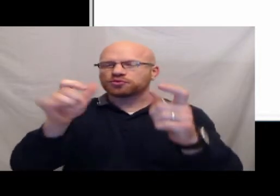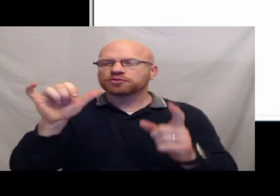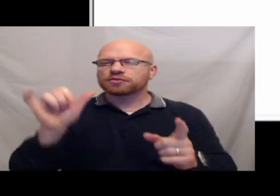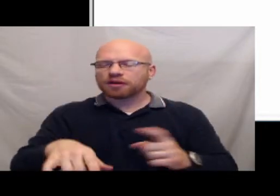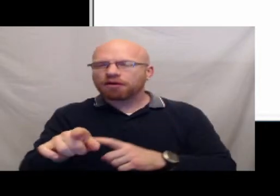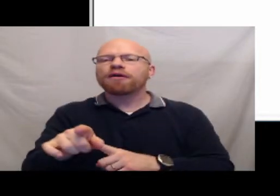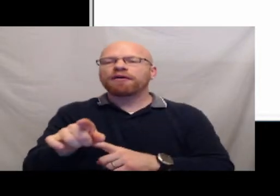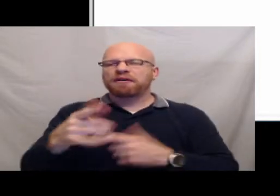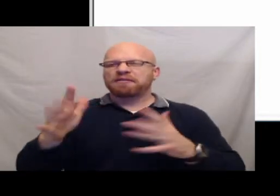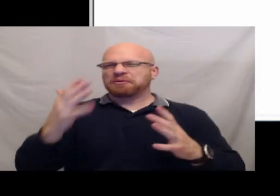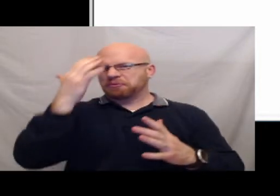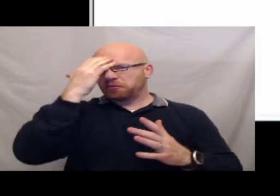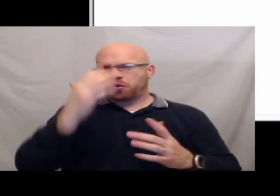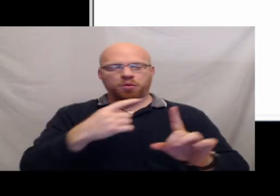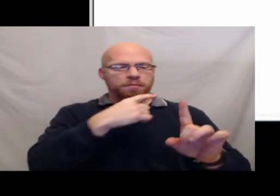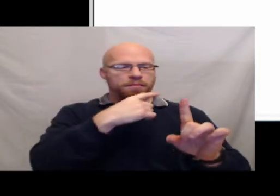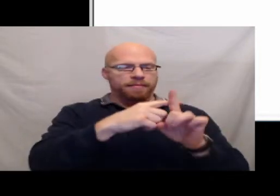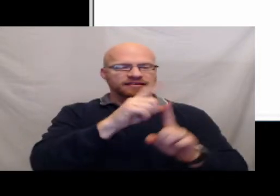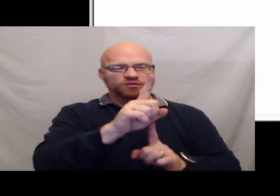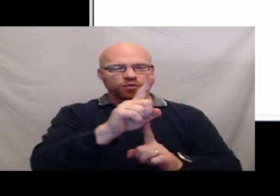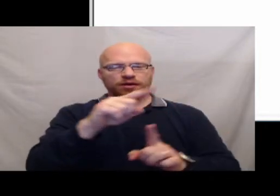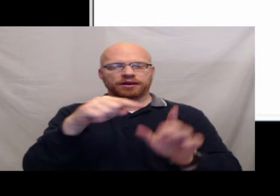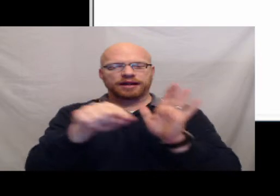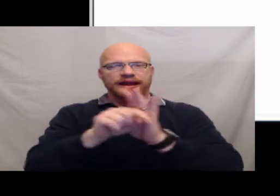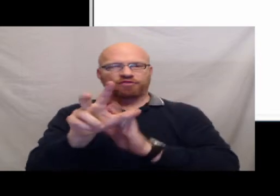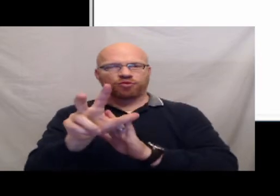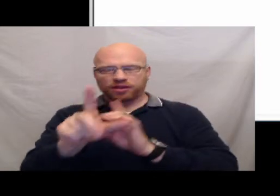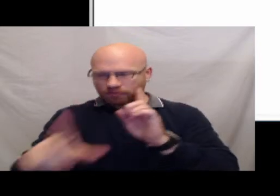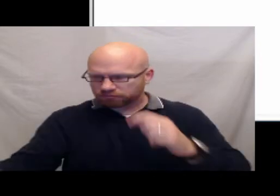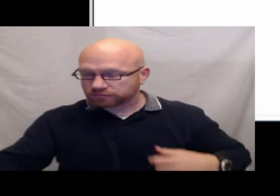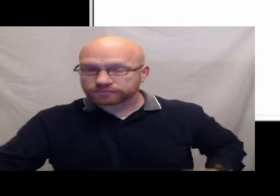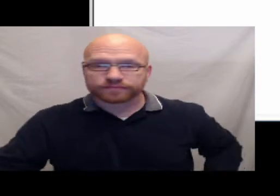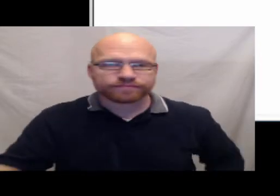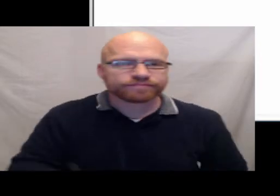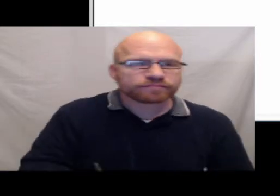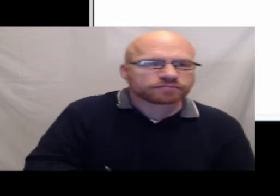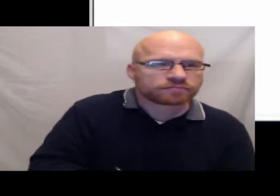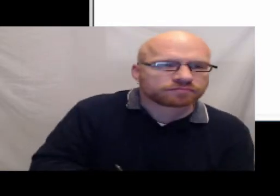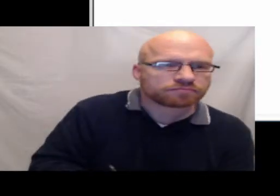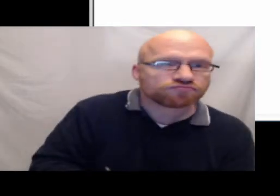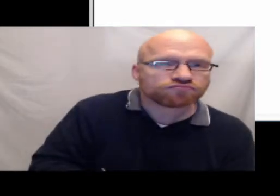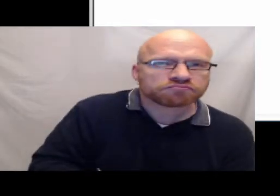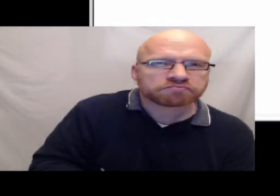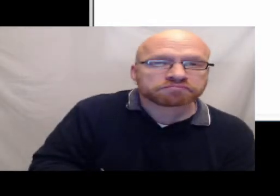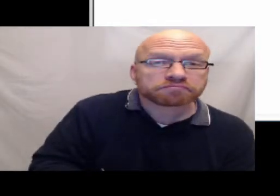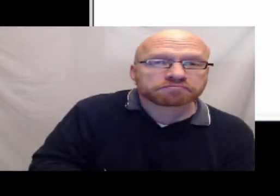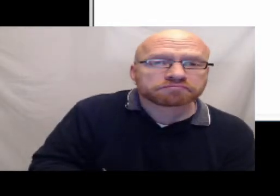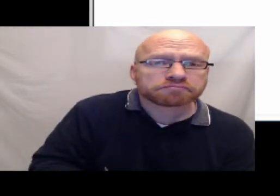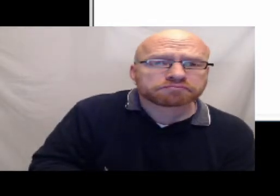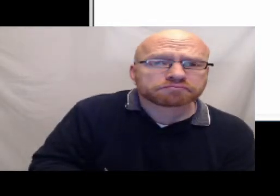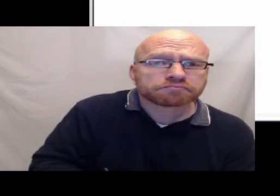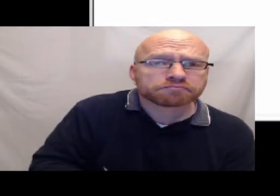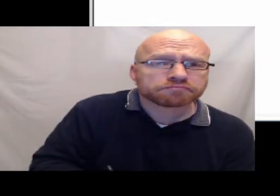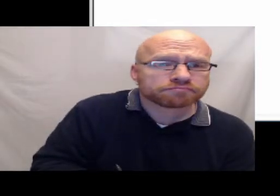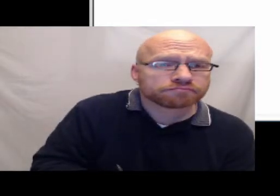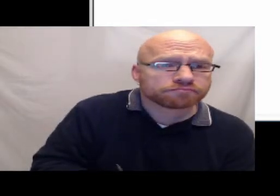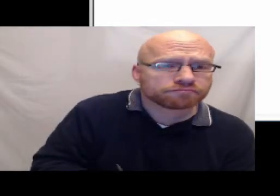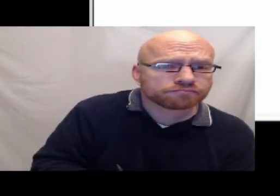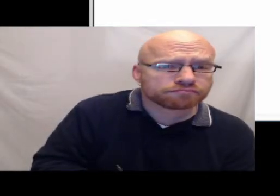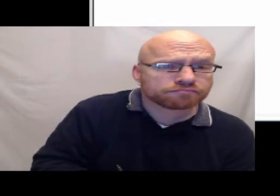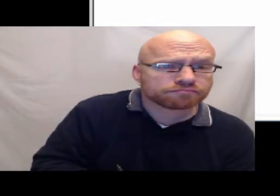This will help you look for things to minimize your work or to help you work faster through